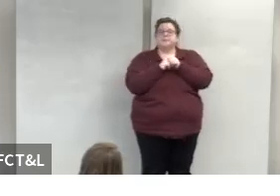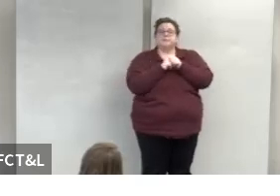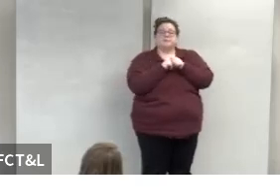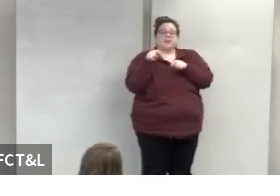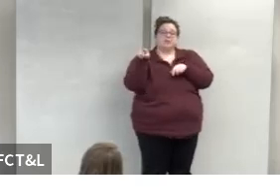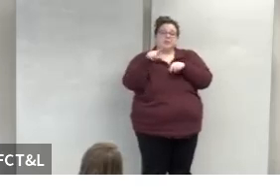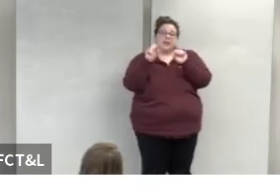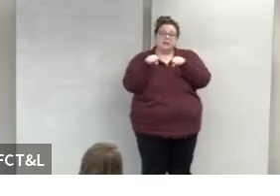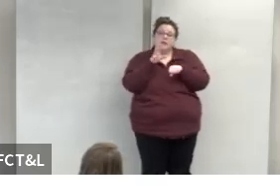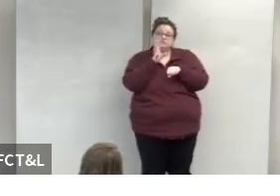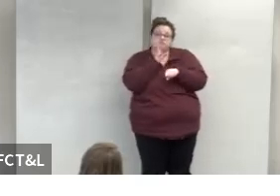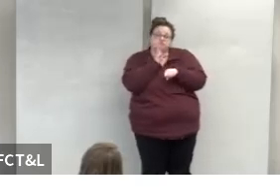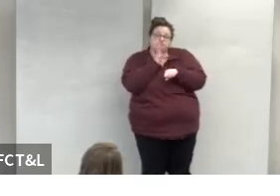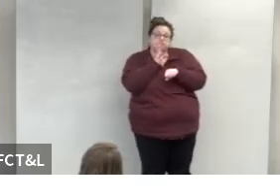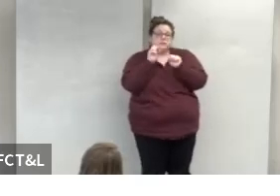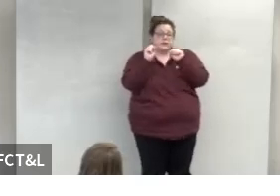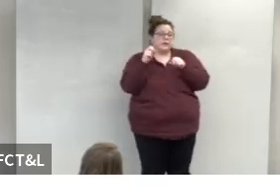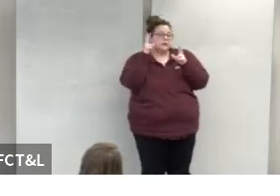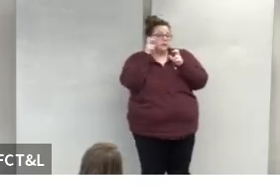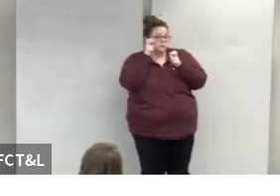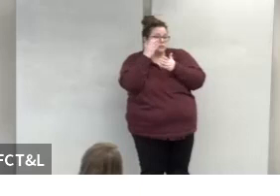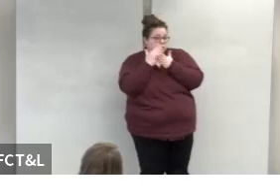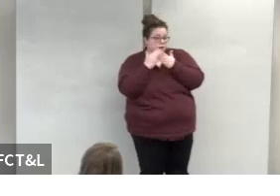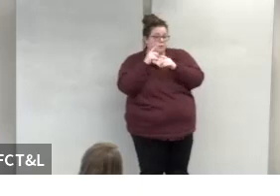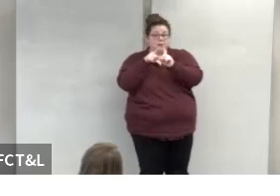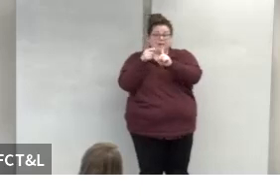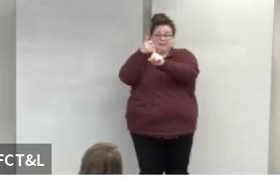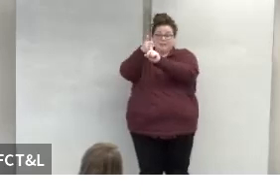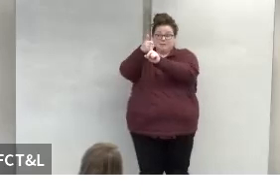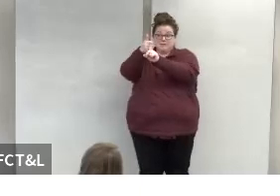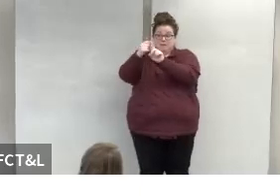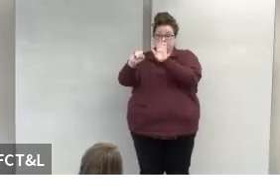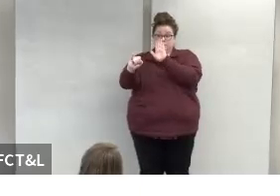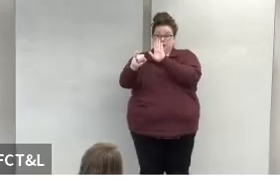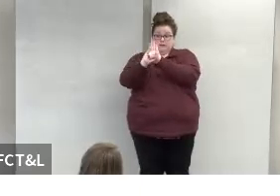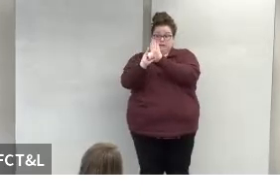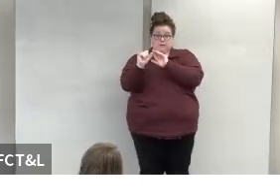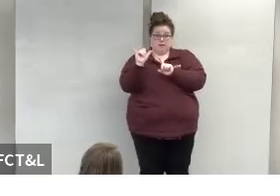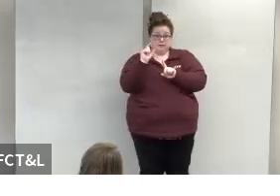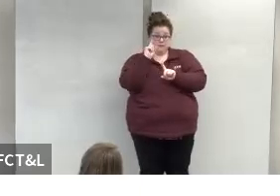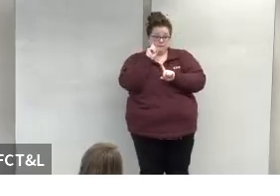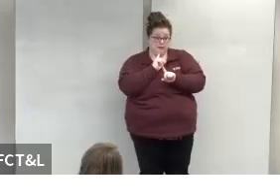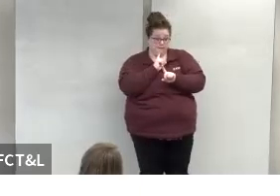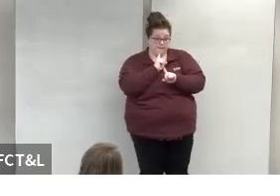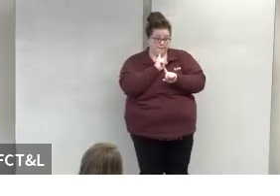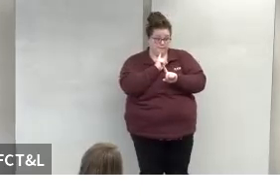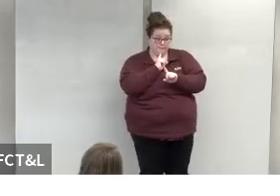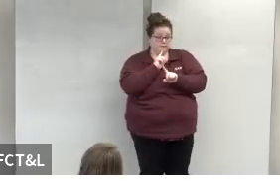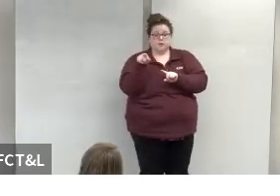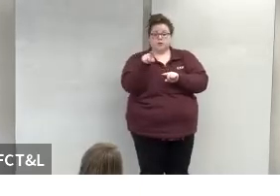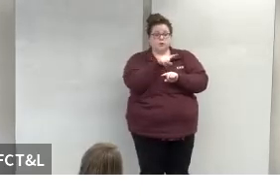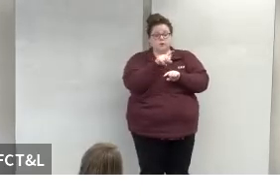If you should have a student show up in your class who could hear or use some speech or has some residual